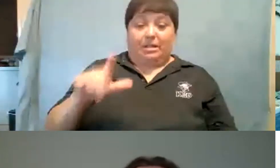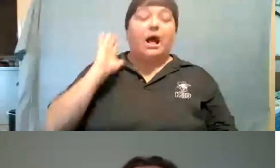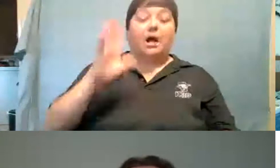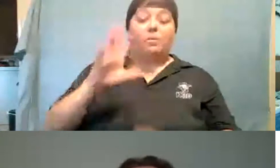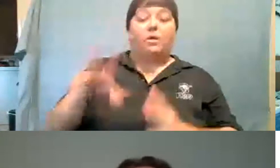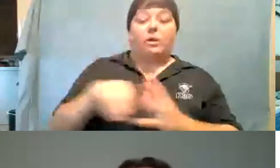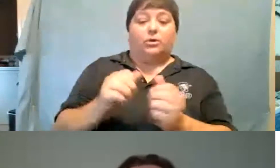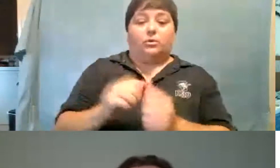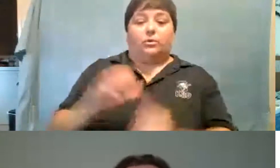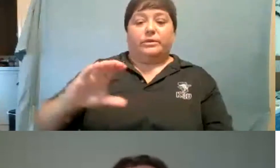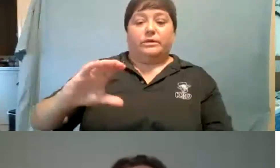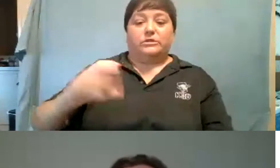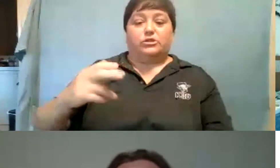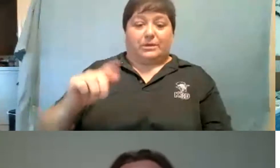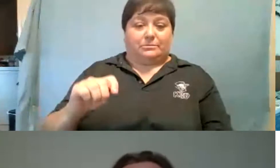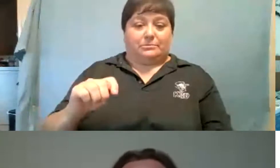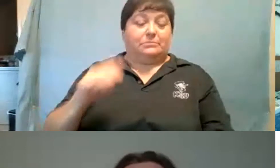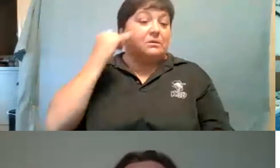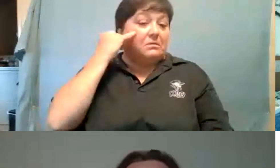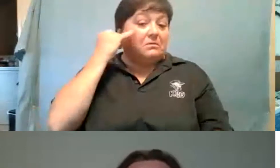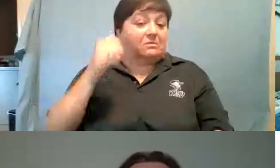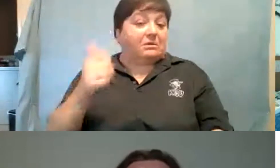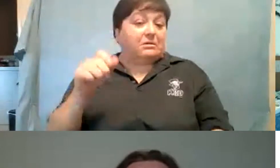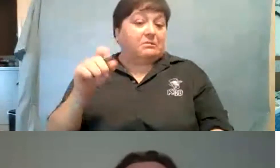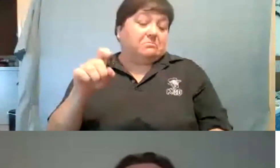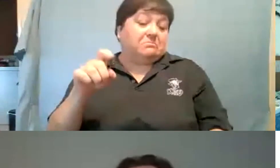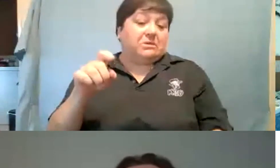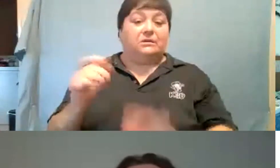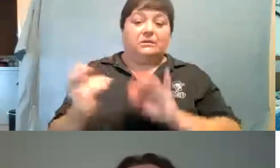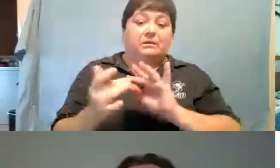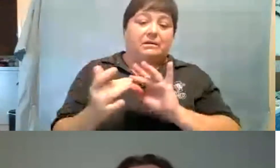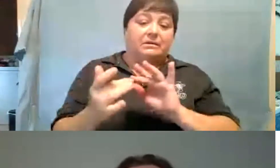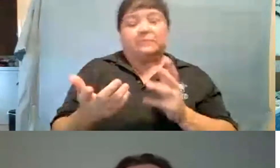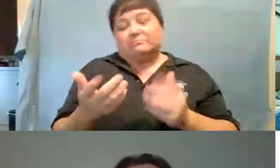So if this is another resource for you